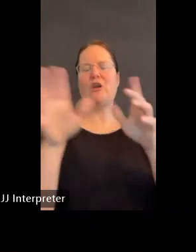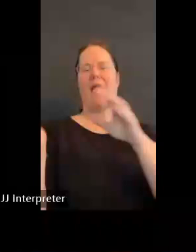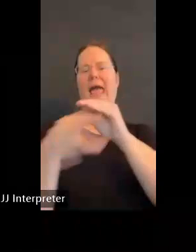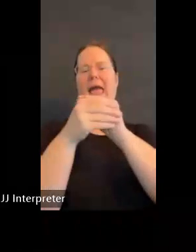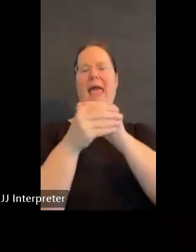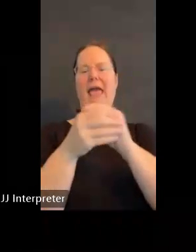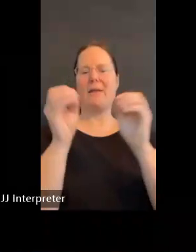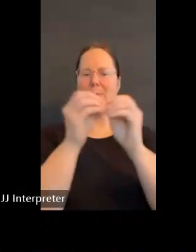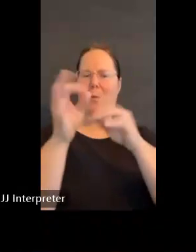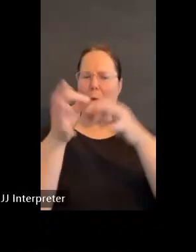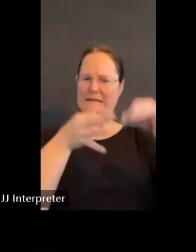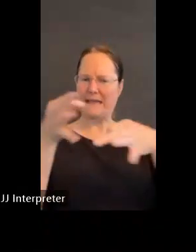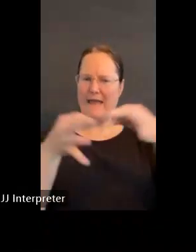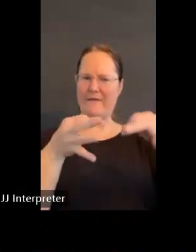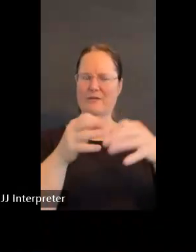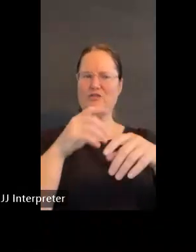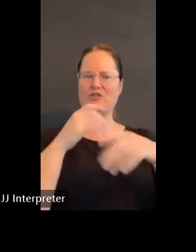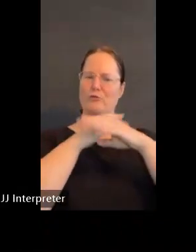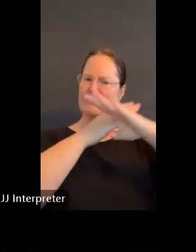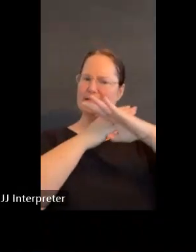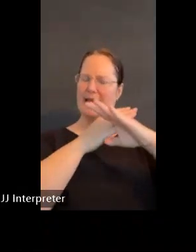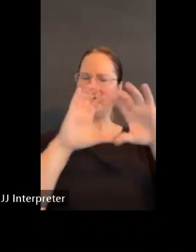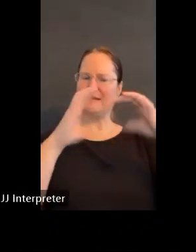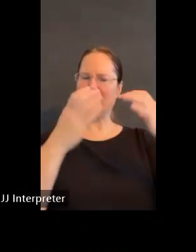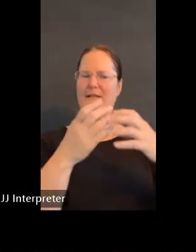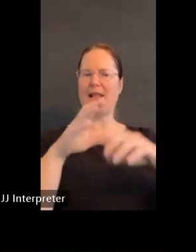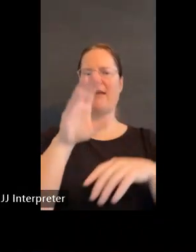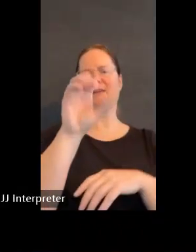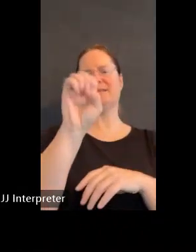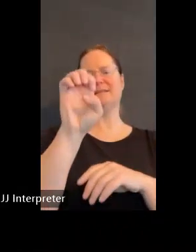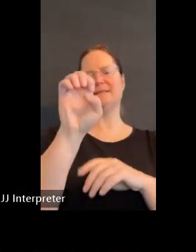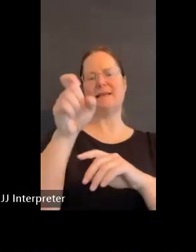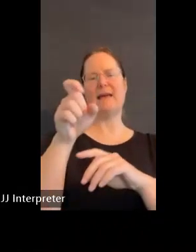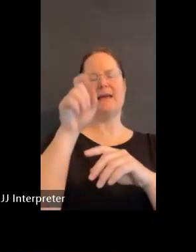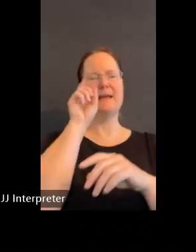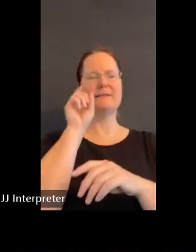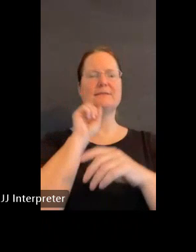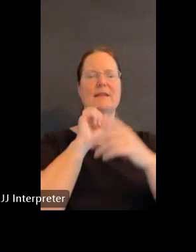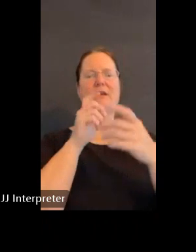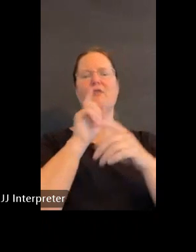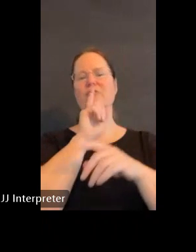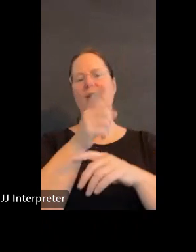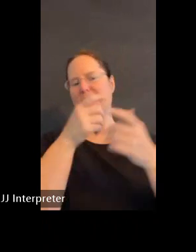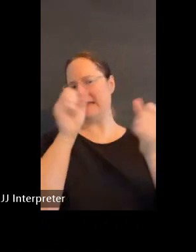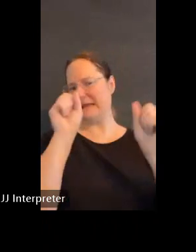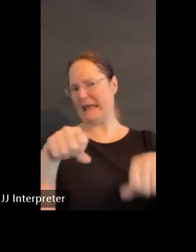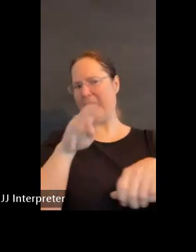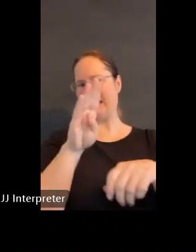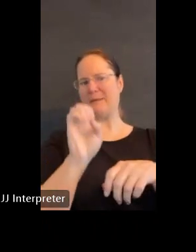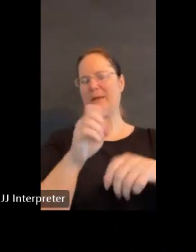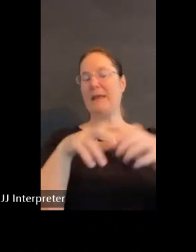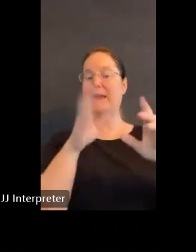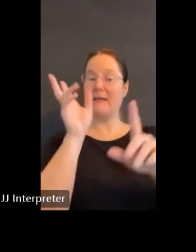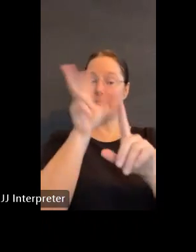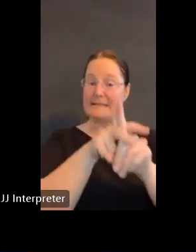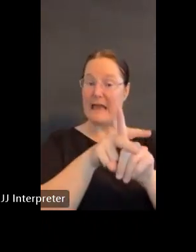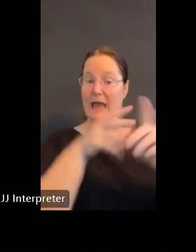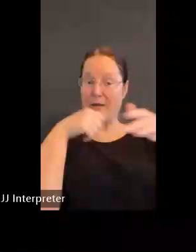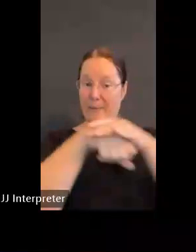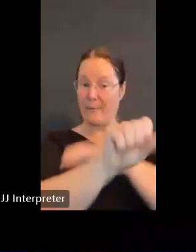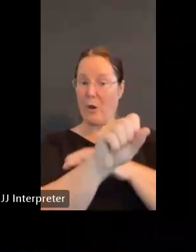of sex. And these regulations establish that the term sex may refer to sex assigned at birth, sexual